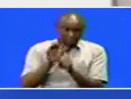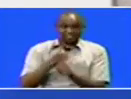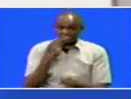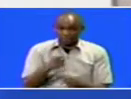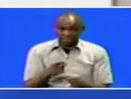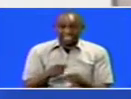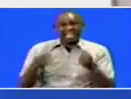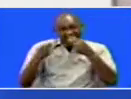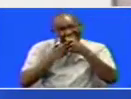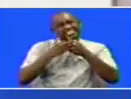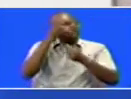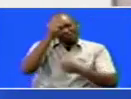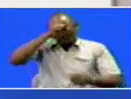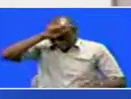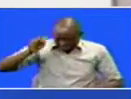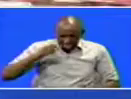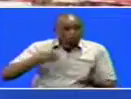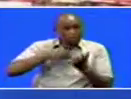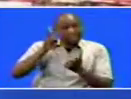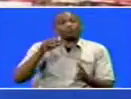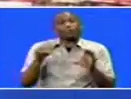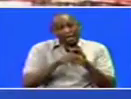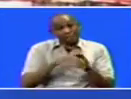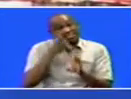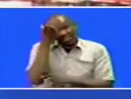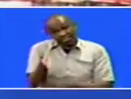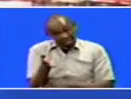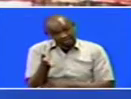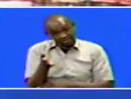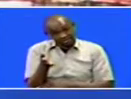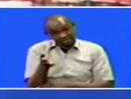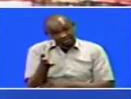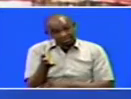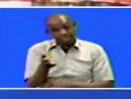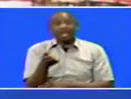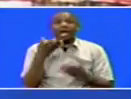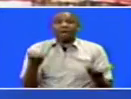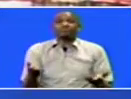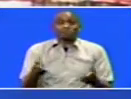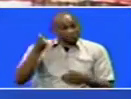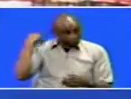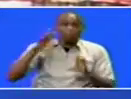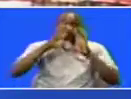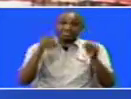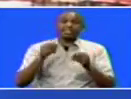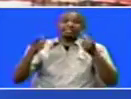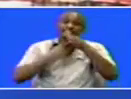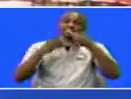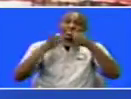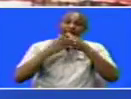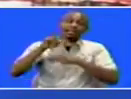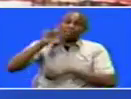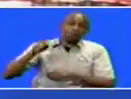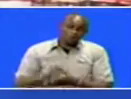Here, 85 million shillings was paid to the members of the county assembly against an approved budget of 69